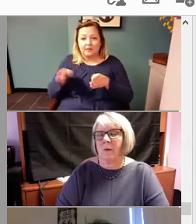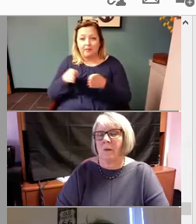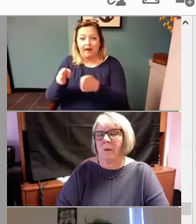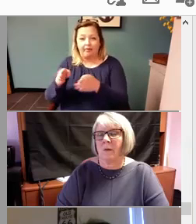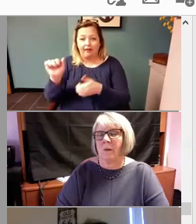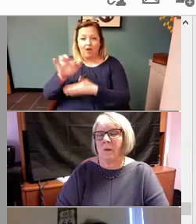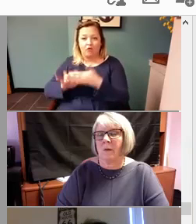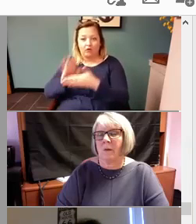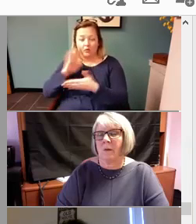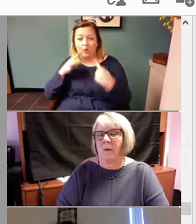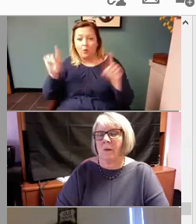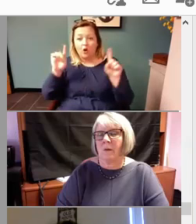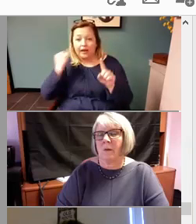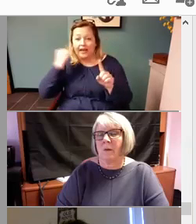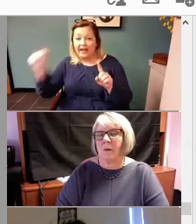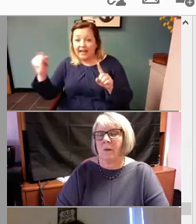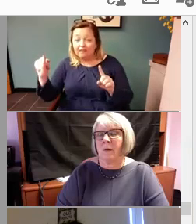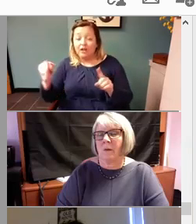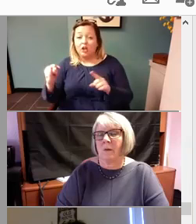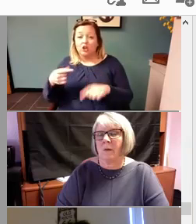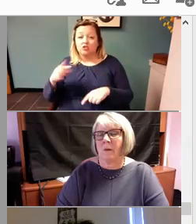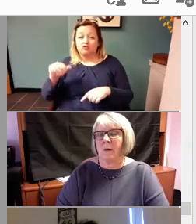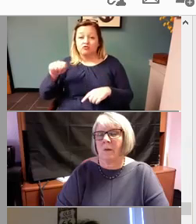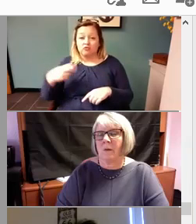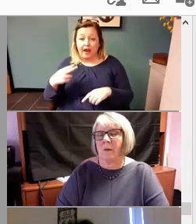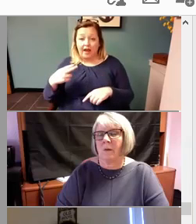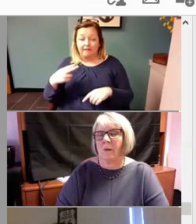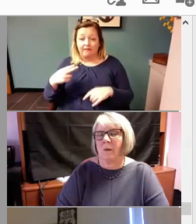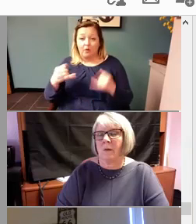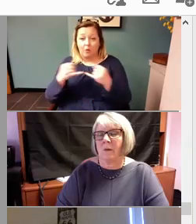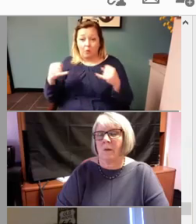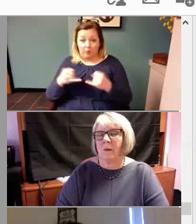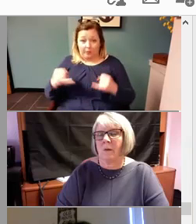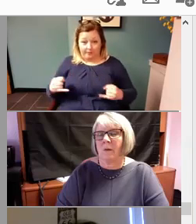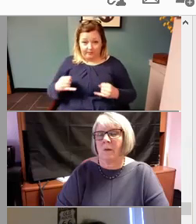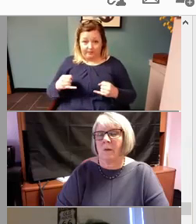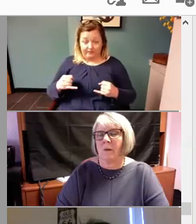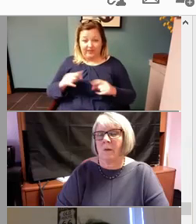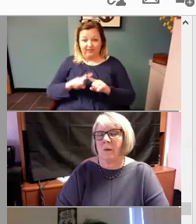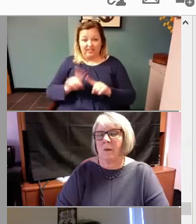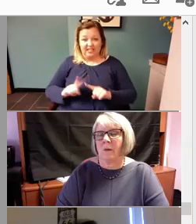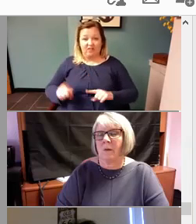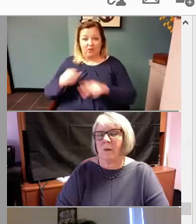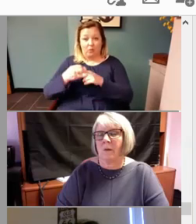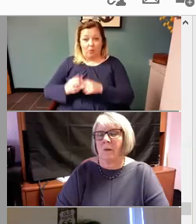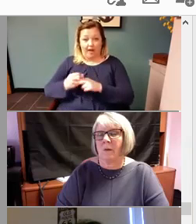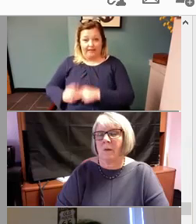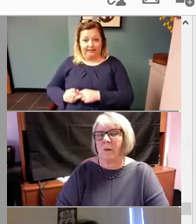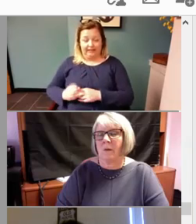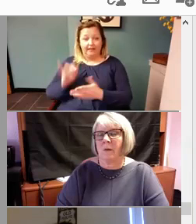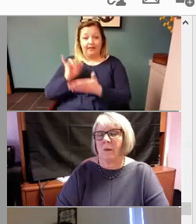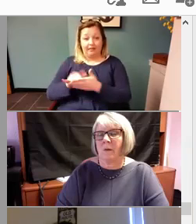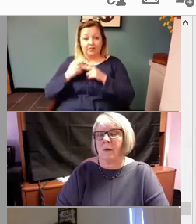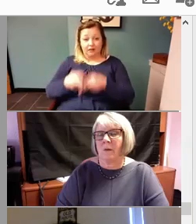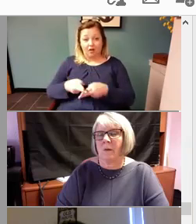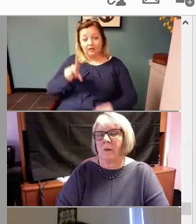with weighted edges. And that particular algorithm is called Dijkstra's algorithm. Right, so Dijkstra essentially starts off the same